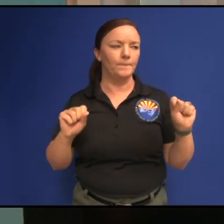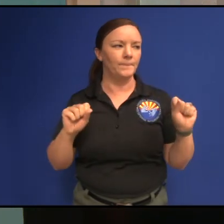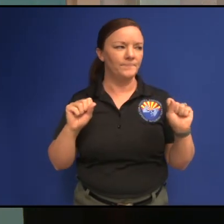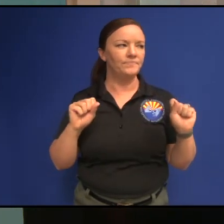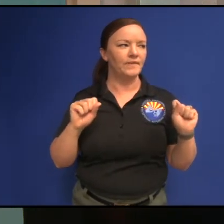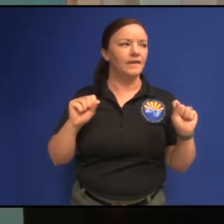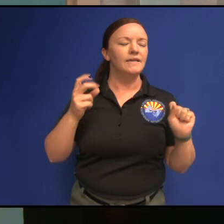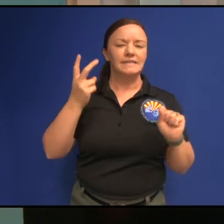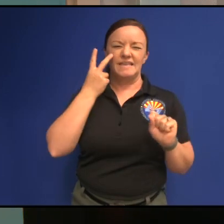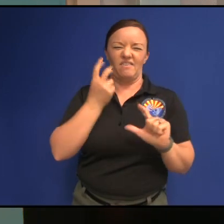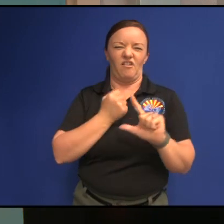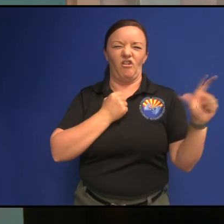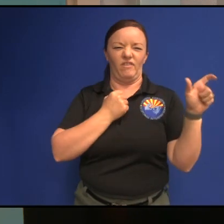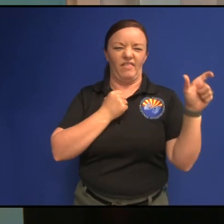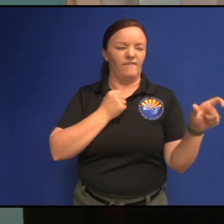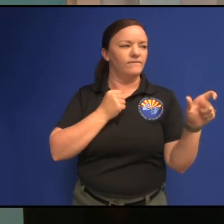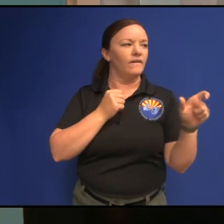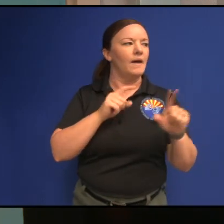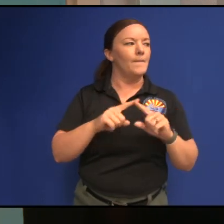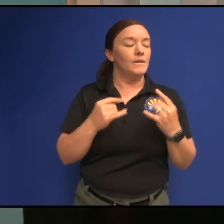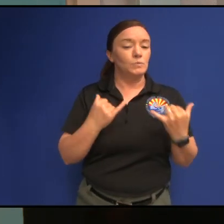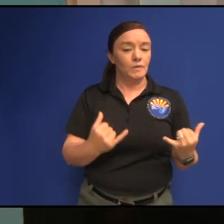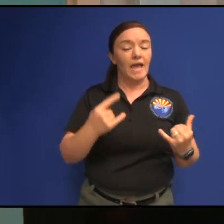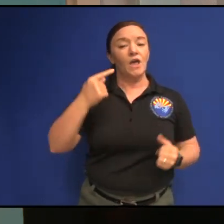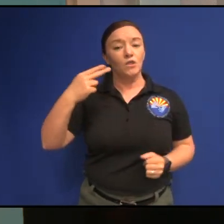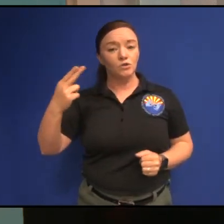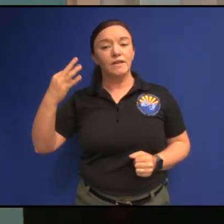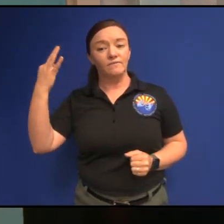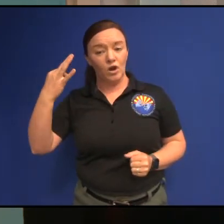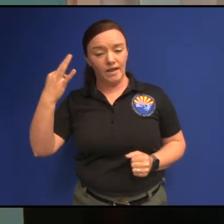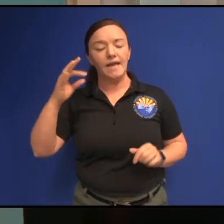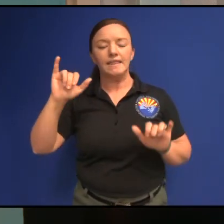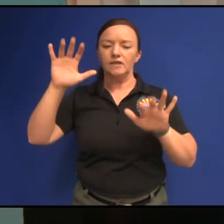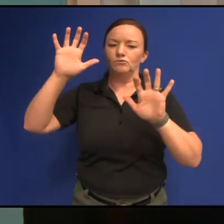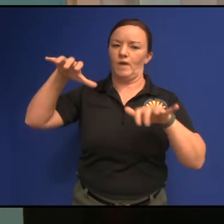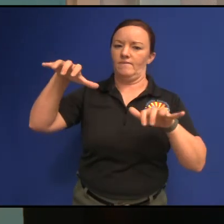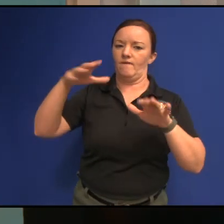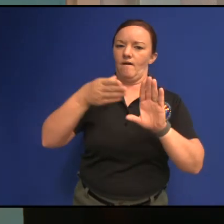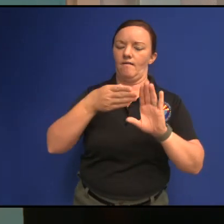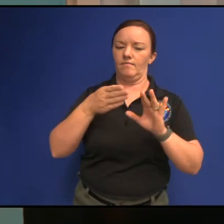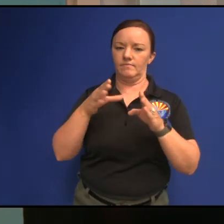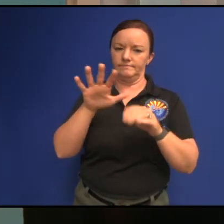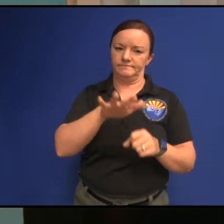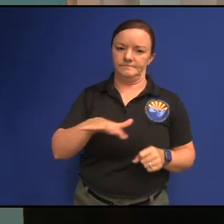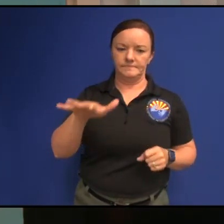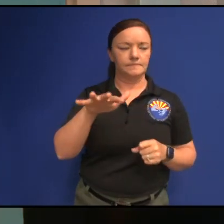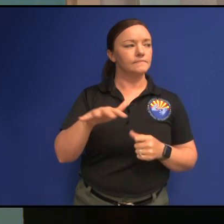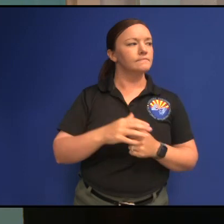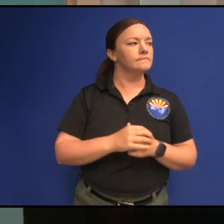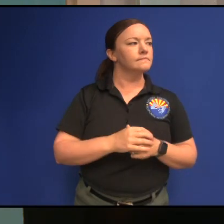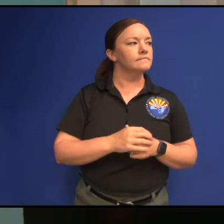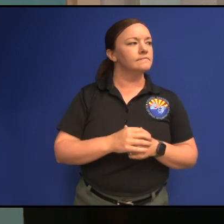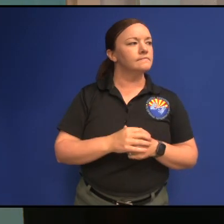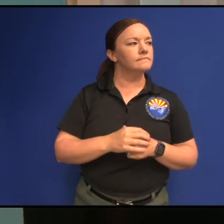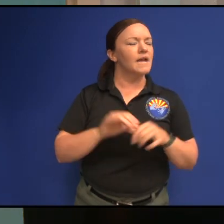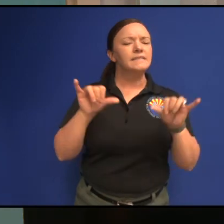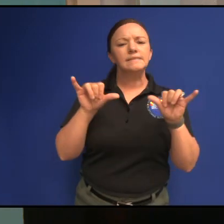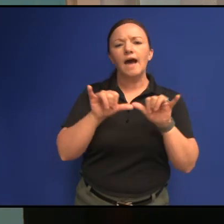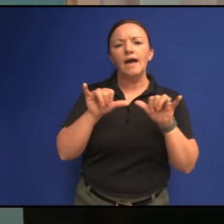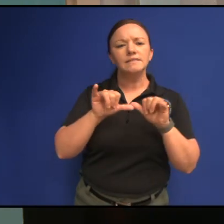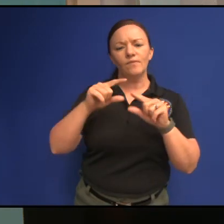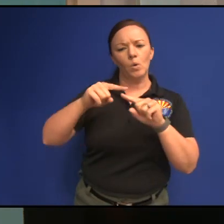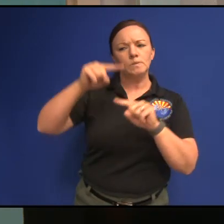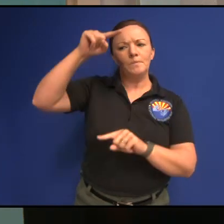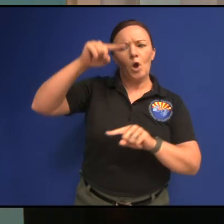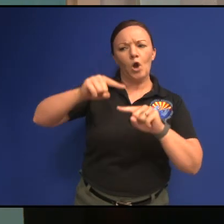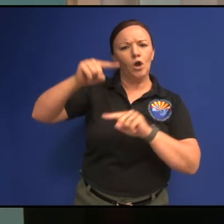left. This is today, Thursday, and Friday, and that's kind of rainfall across the area. We don't worry too much about the size of those bars. We just want to know